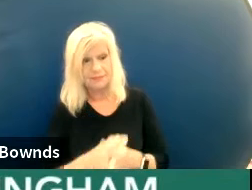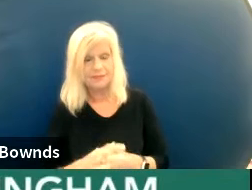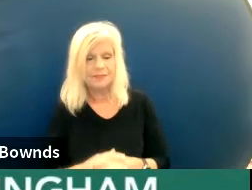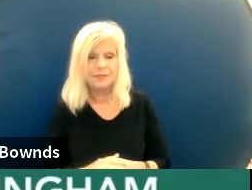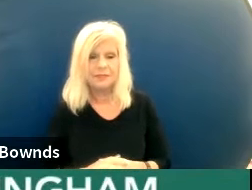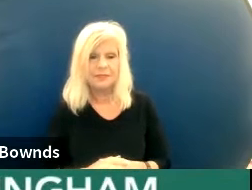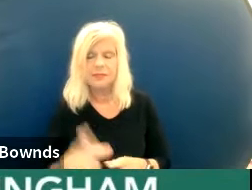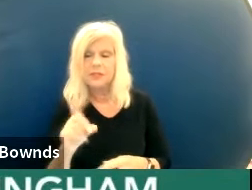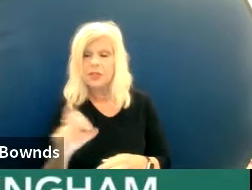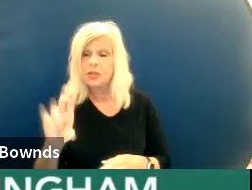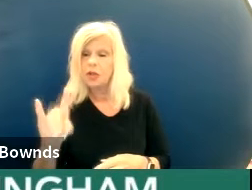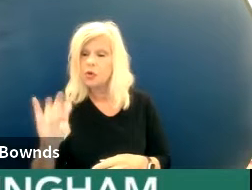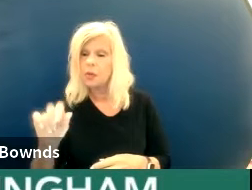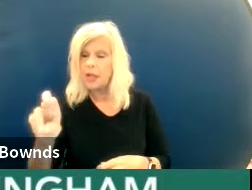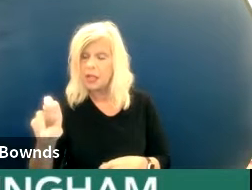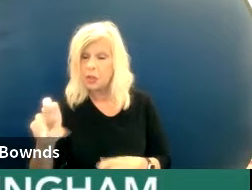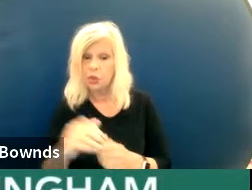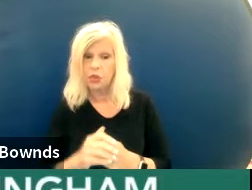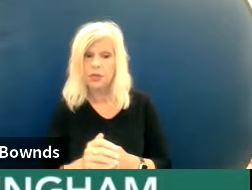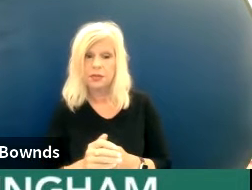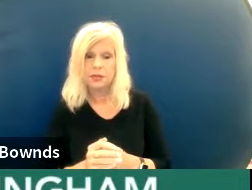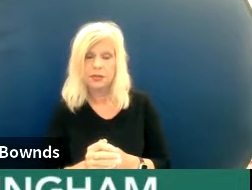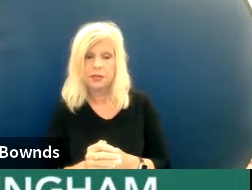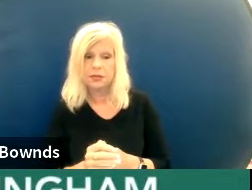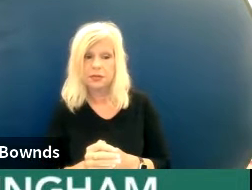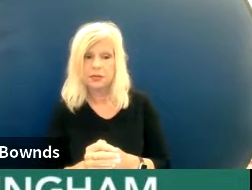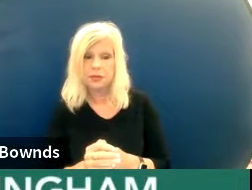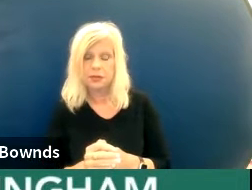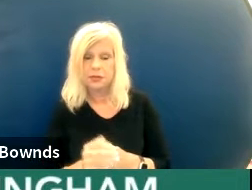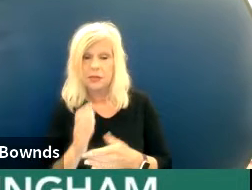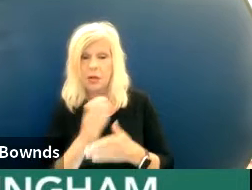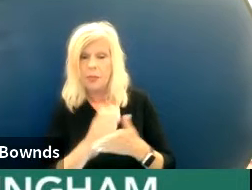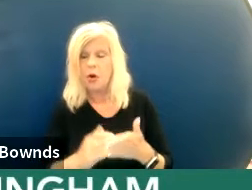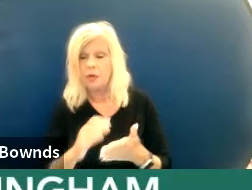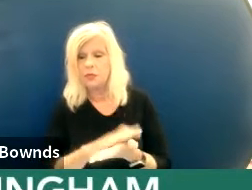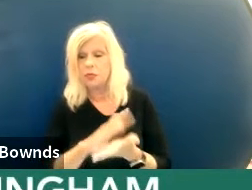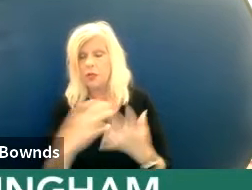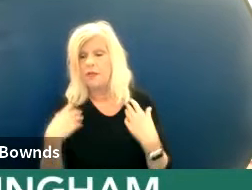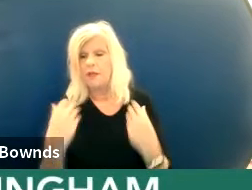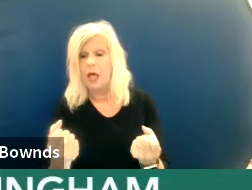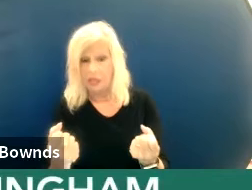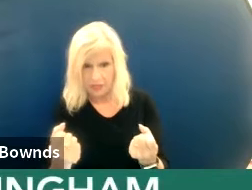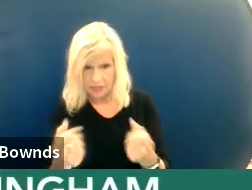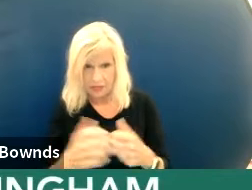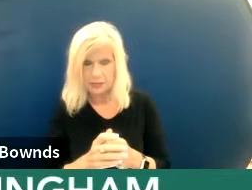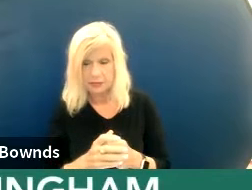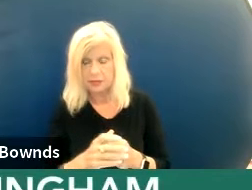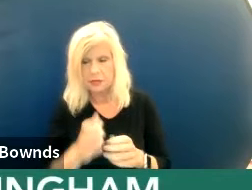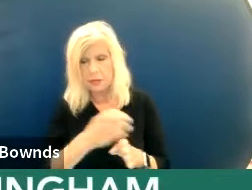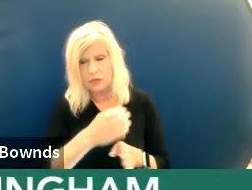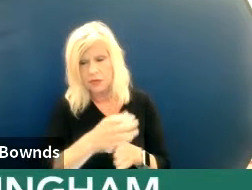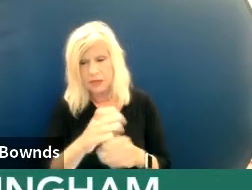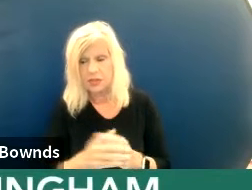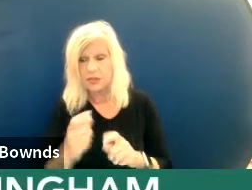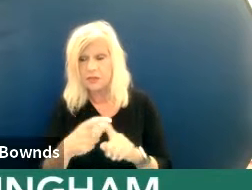So Dr. Butler is the 5th Dean of the UAB School of Health Professions. Dr. Butler came to UAB from the Burden